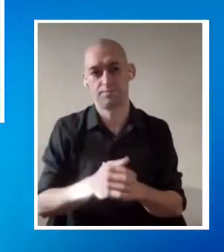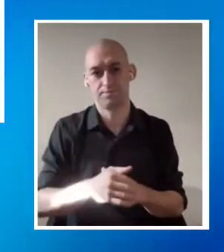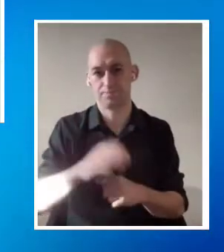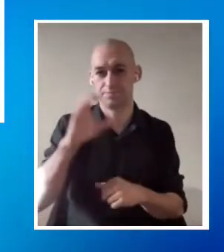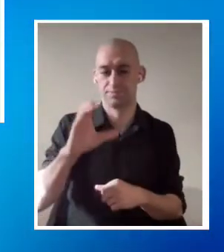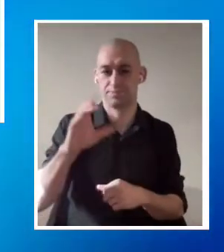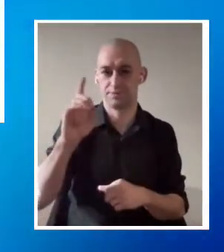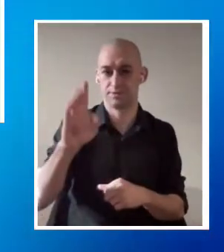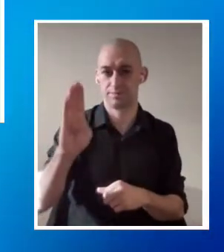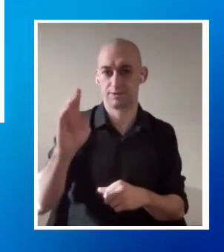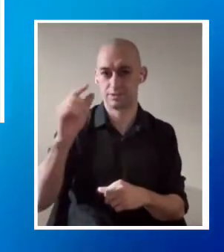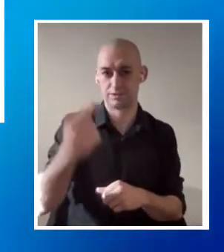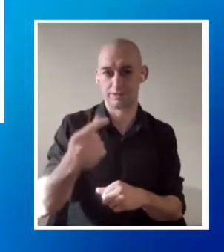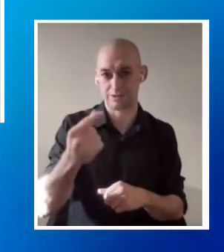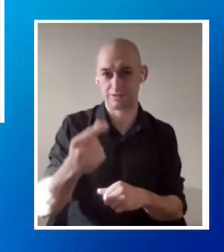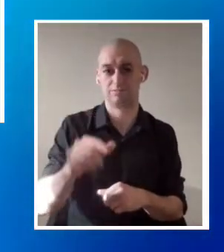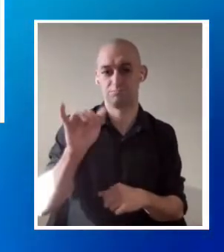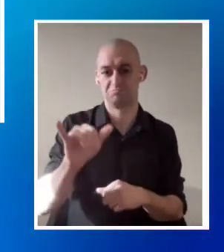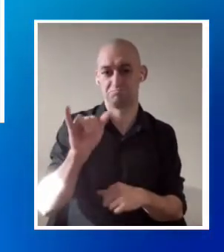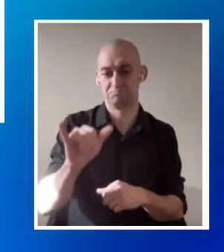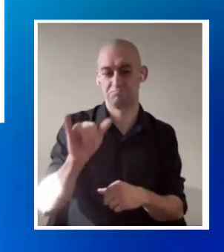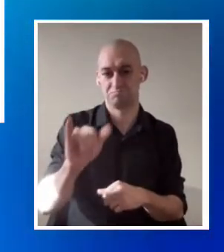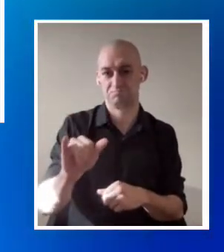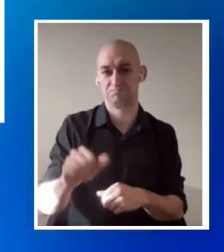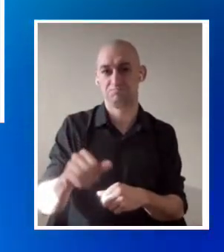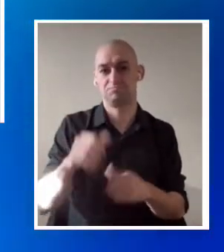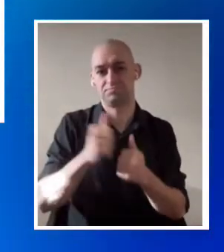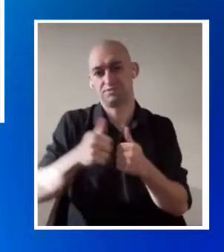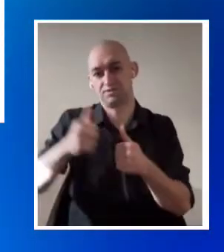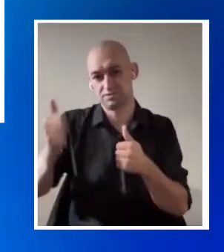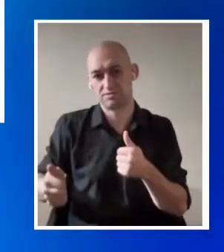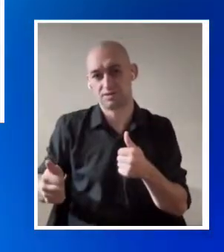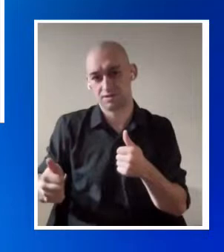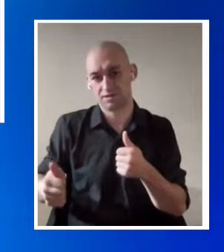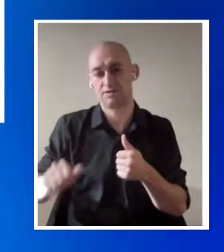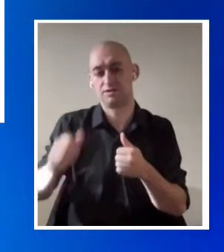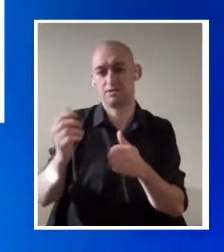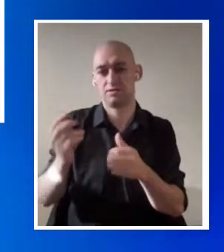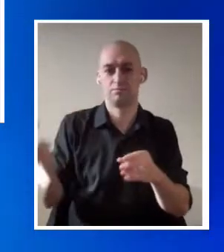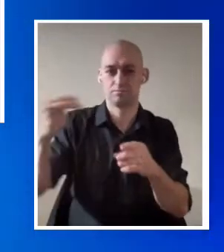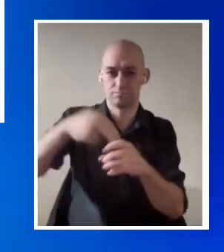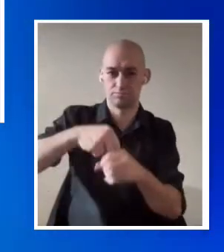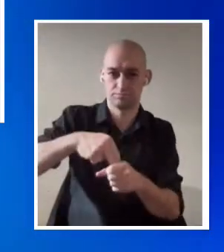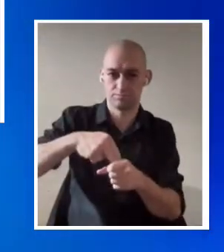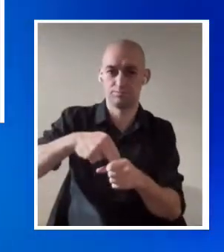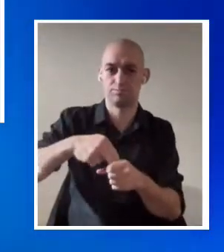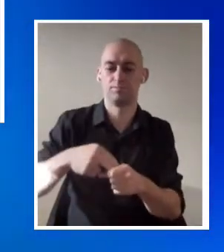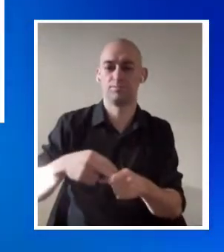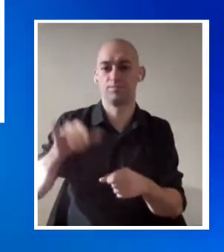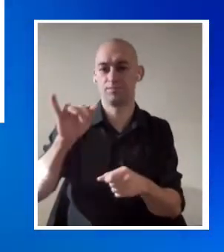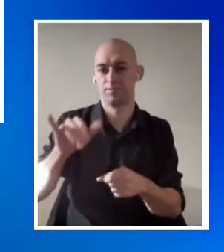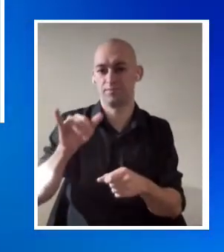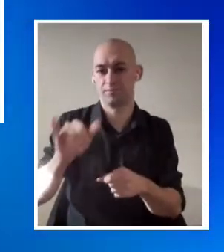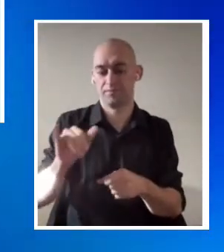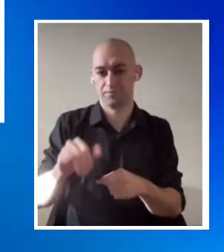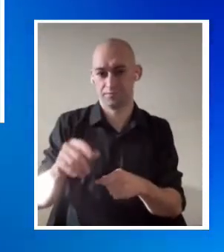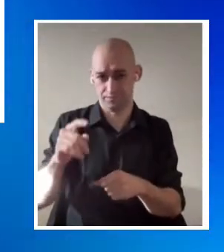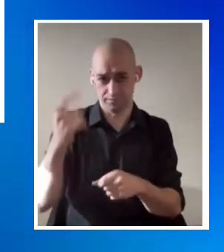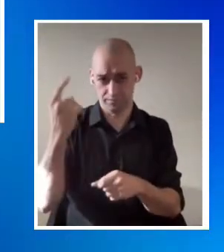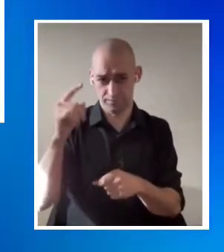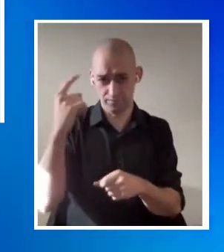CDBG's technical assistance activities and set aside for its recipients builds the capacity of these